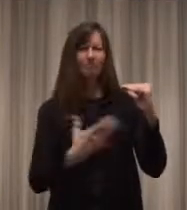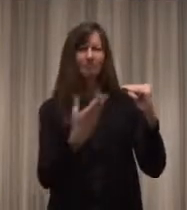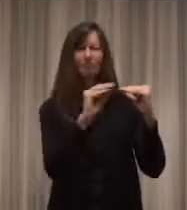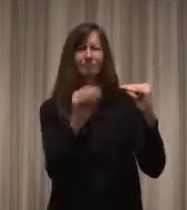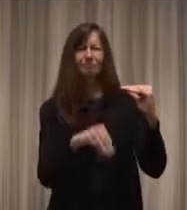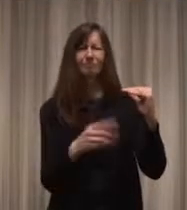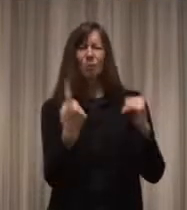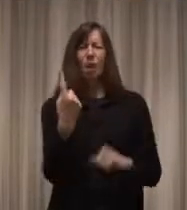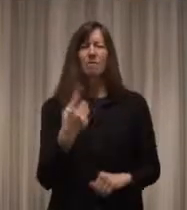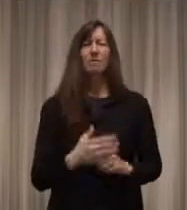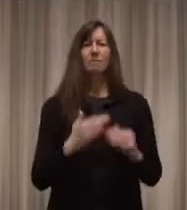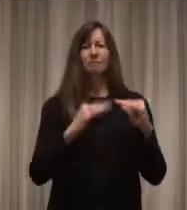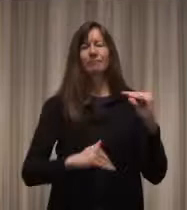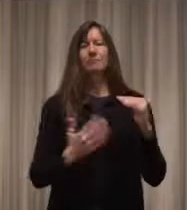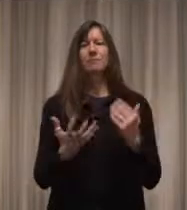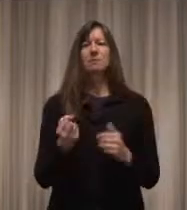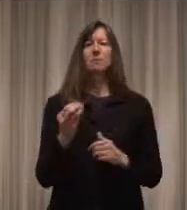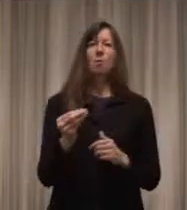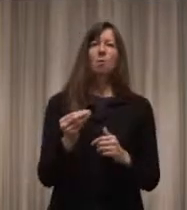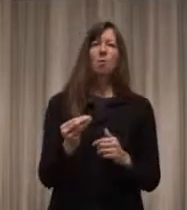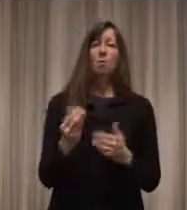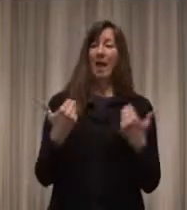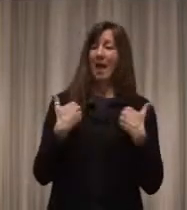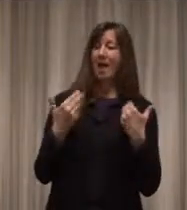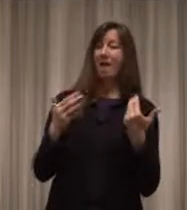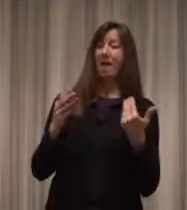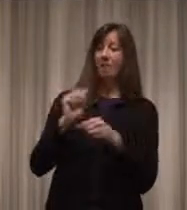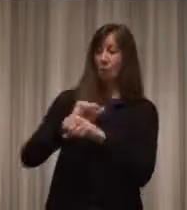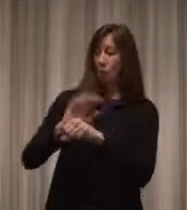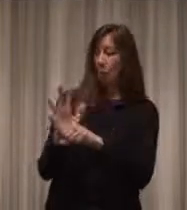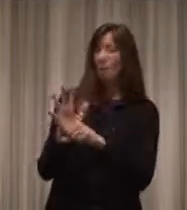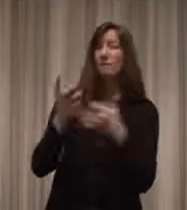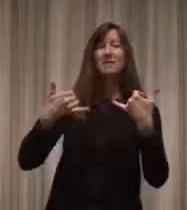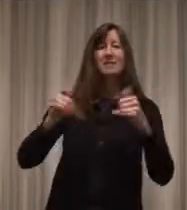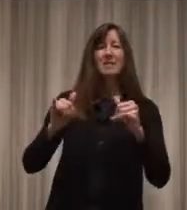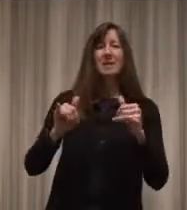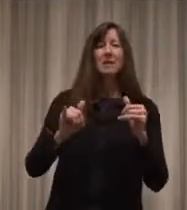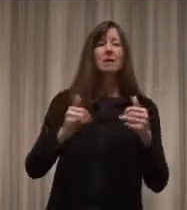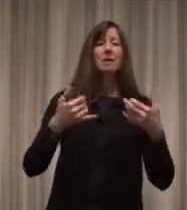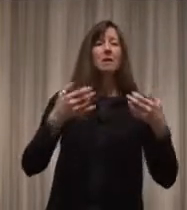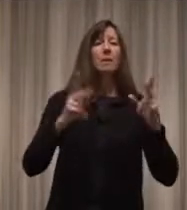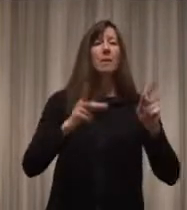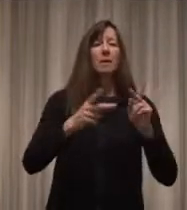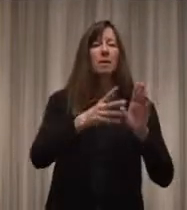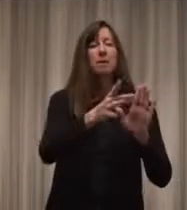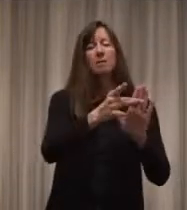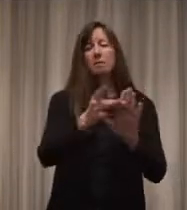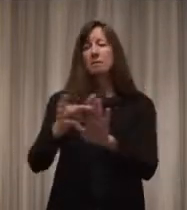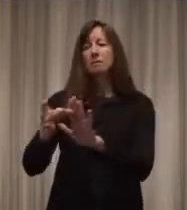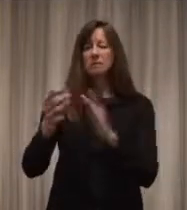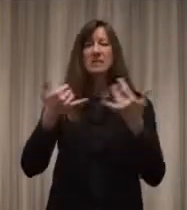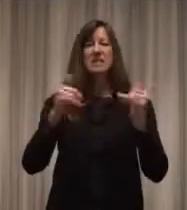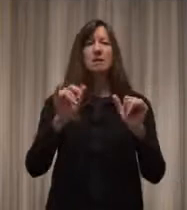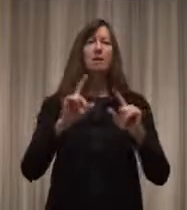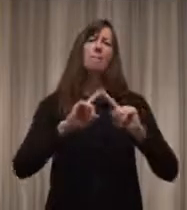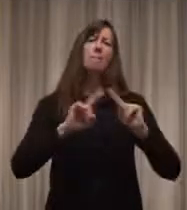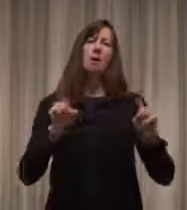there, but keep folks from passing away and getting extremely sick as they are at the rate right now.